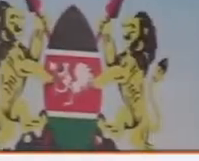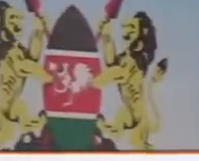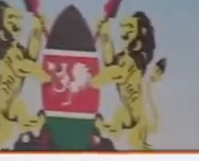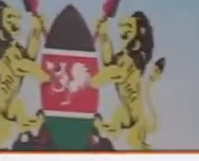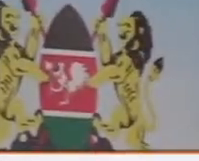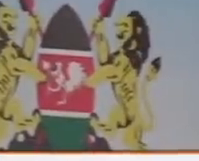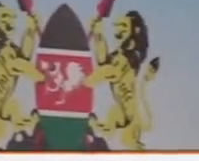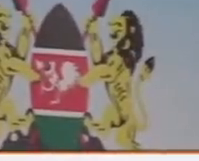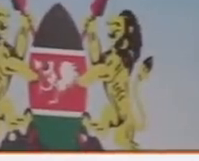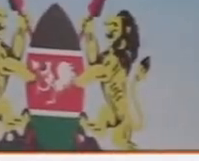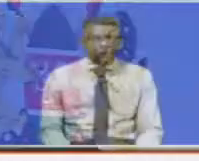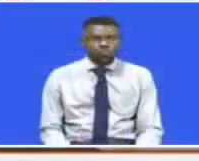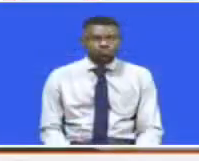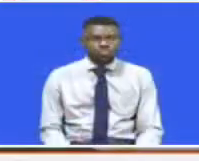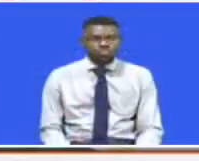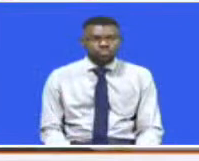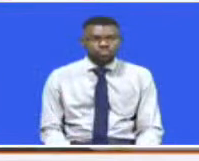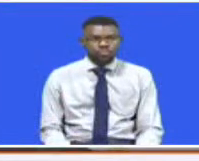And the staff,